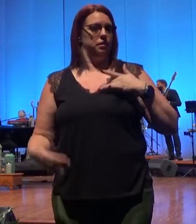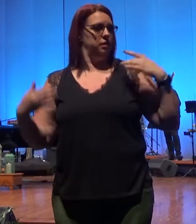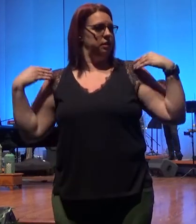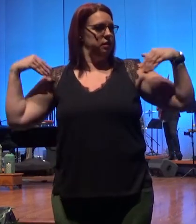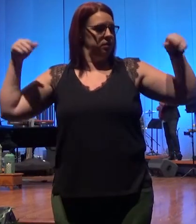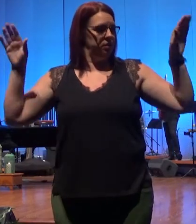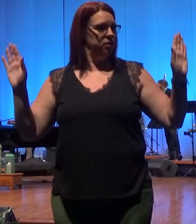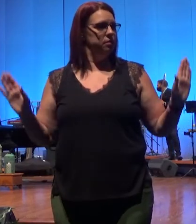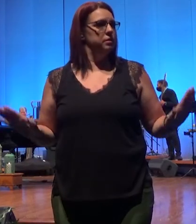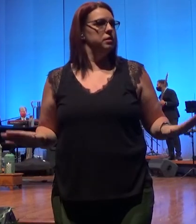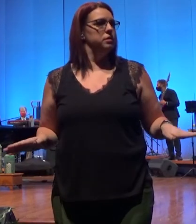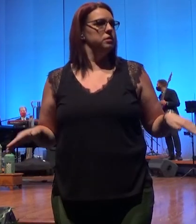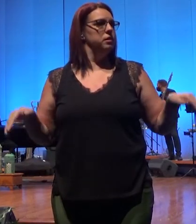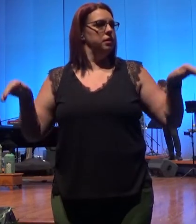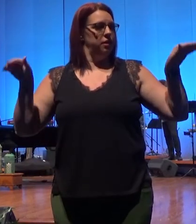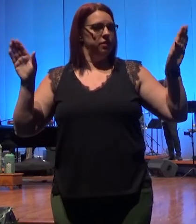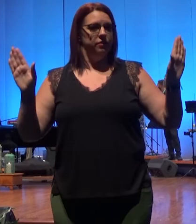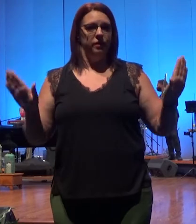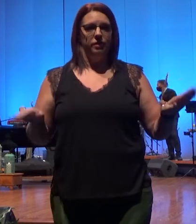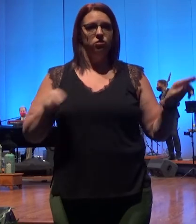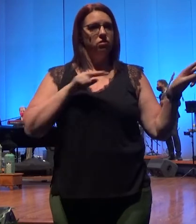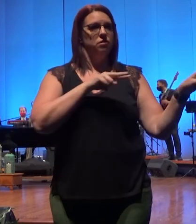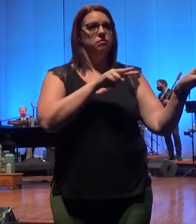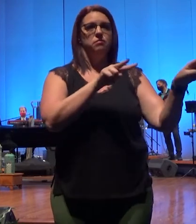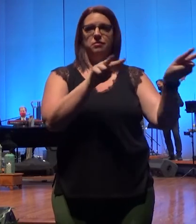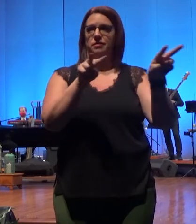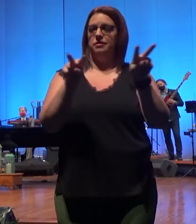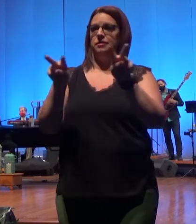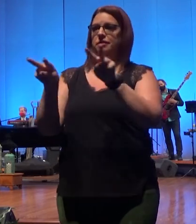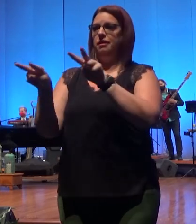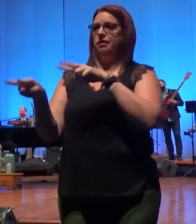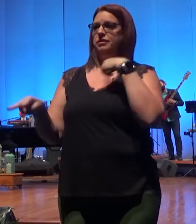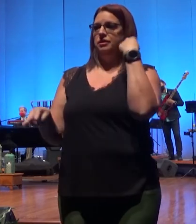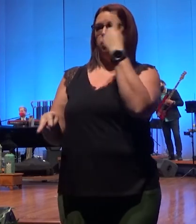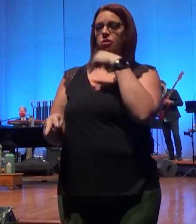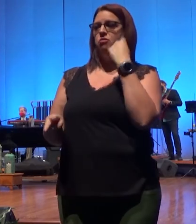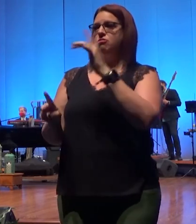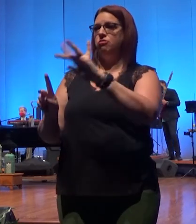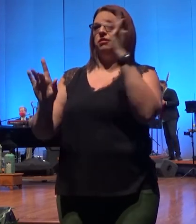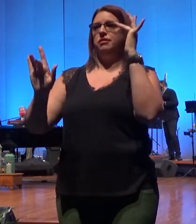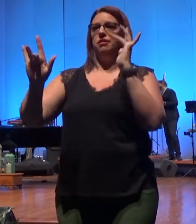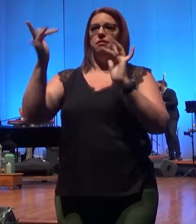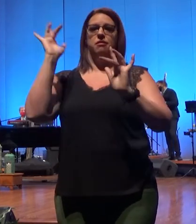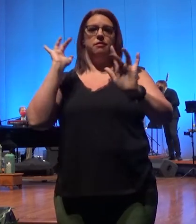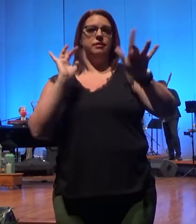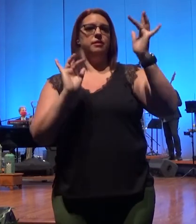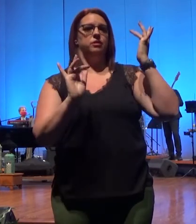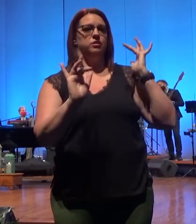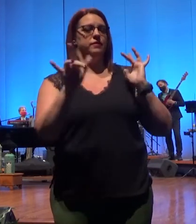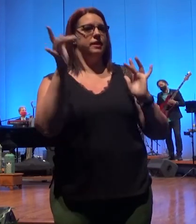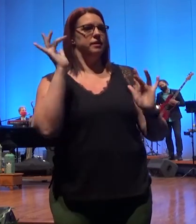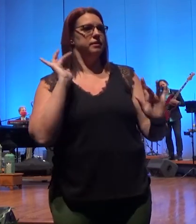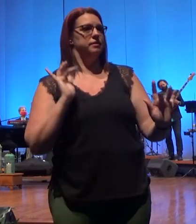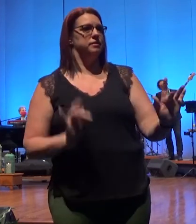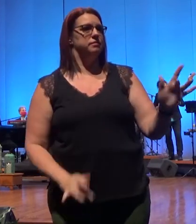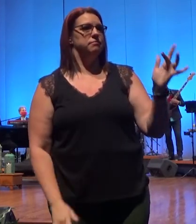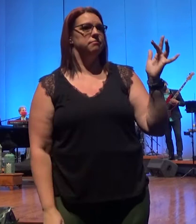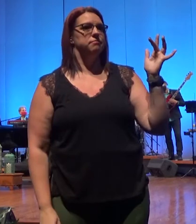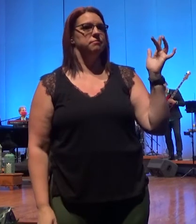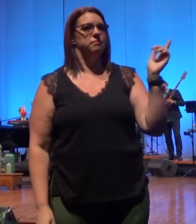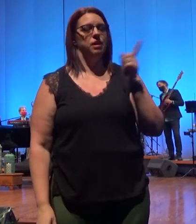I can hear the brush of angel wings. I see glory on each